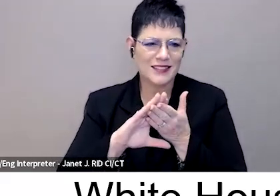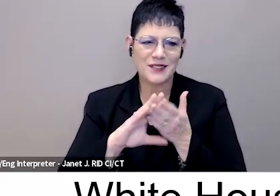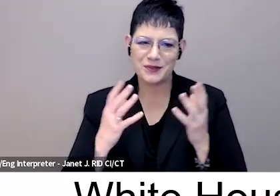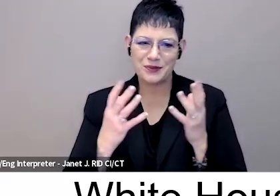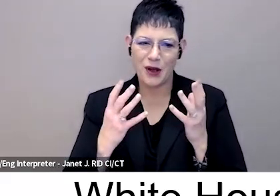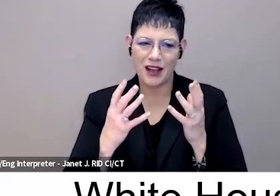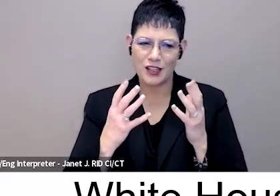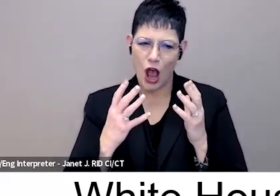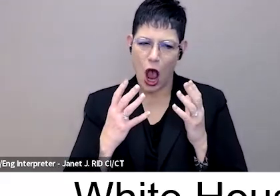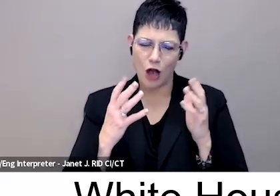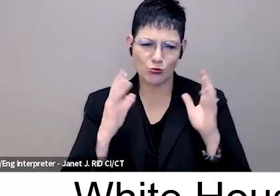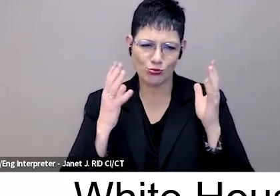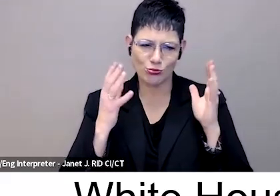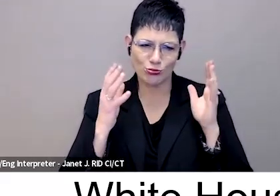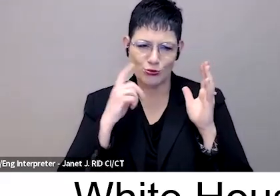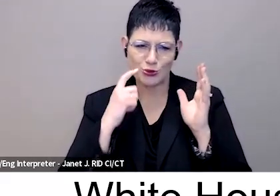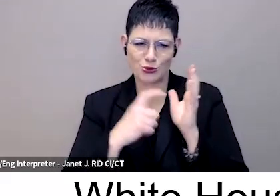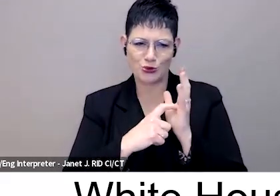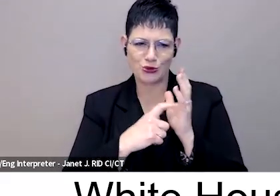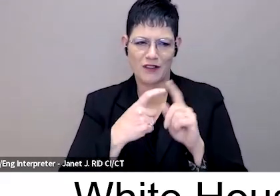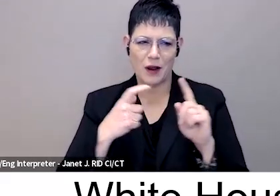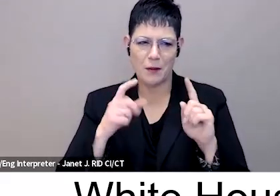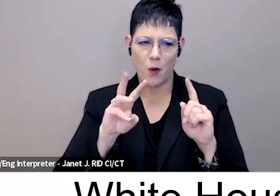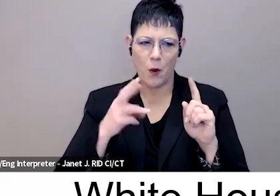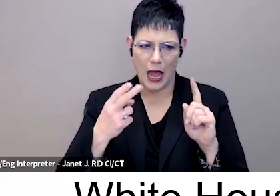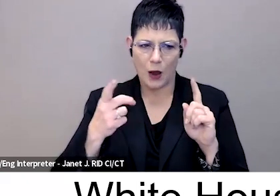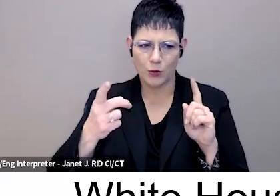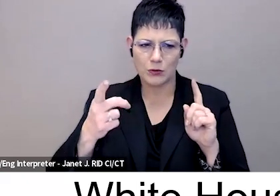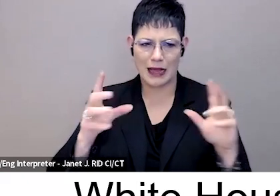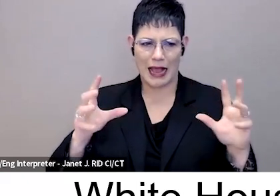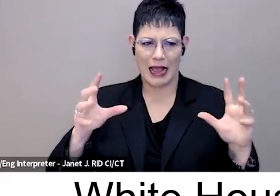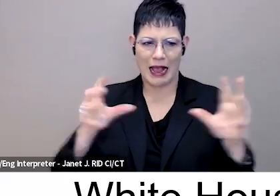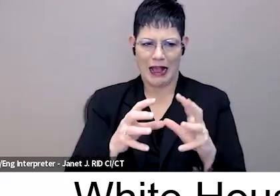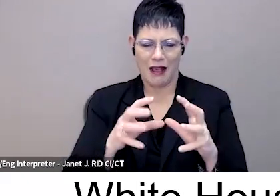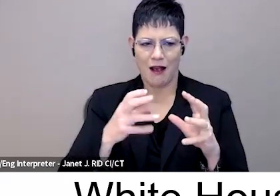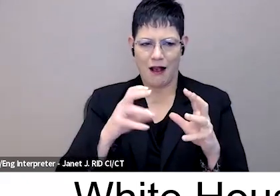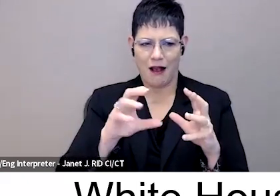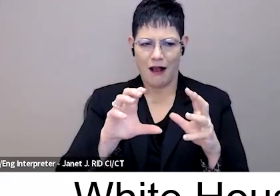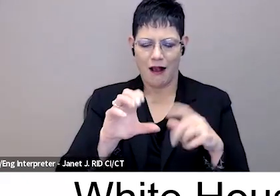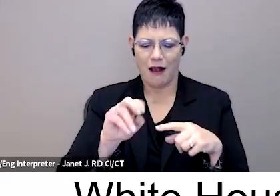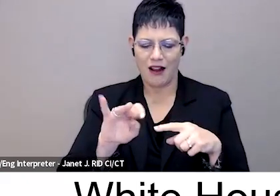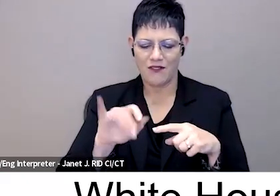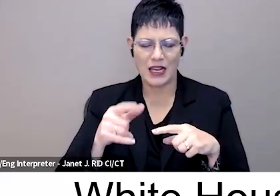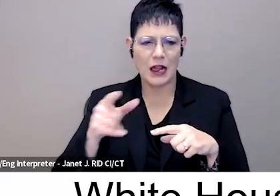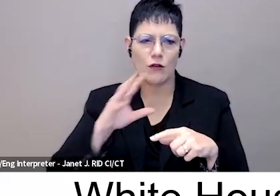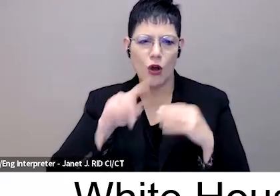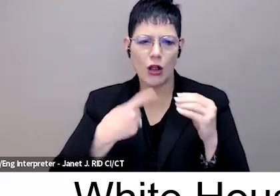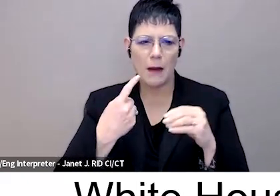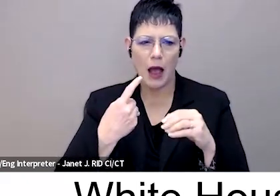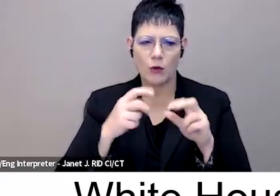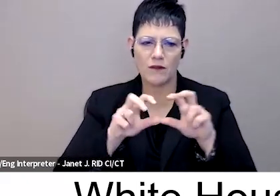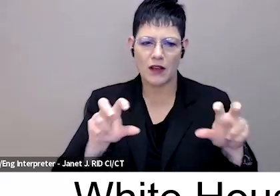shout out from the White House convening when they were talking about the investment of ARPA and